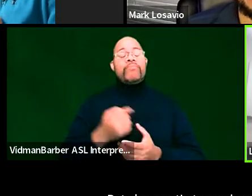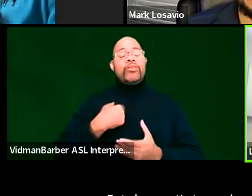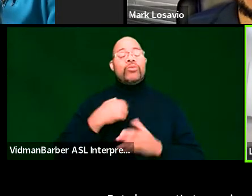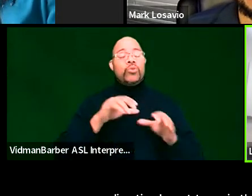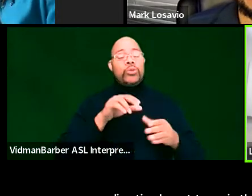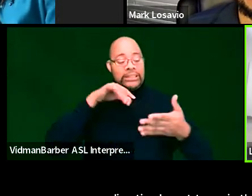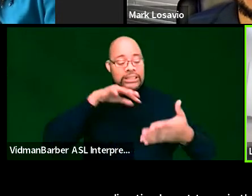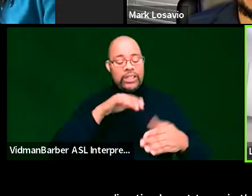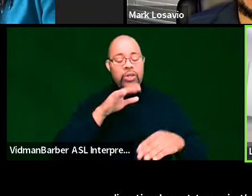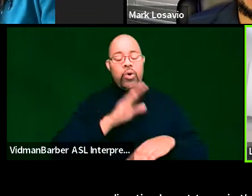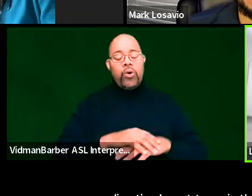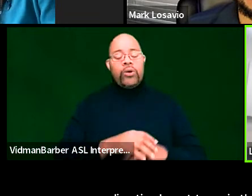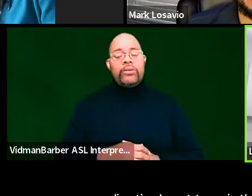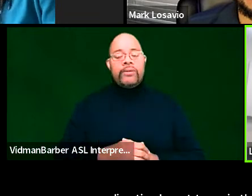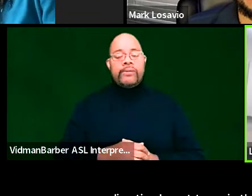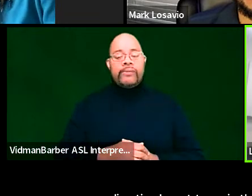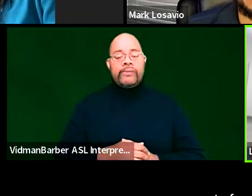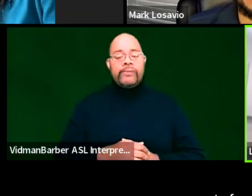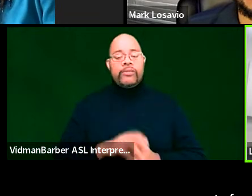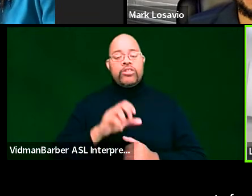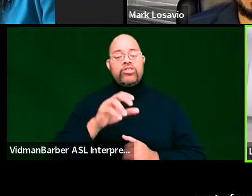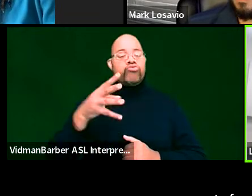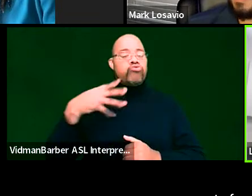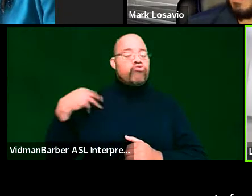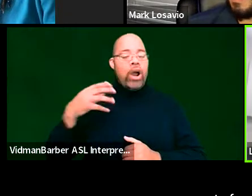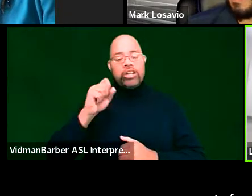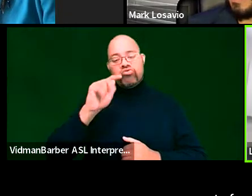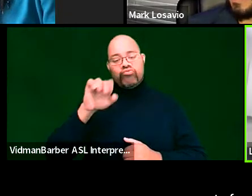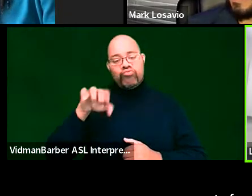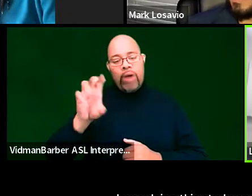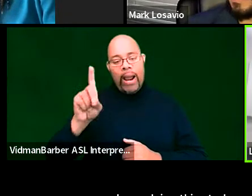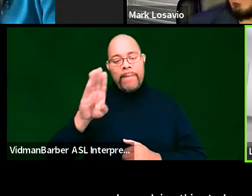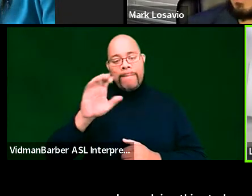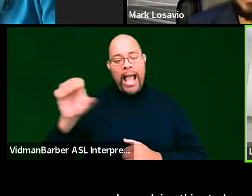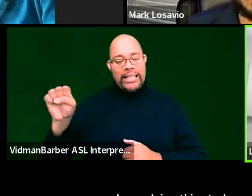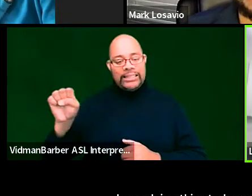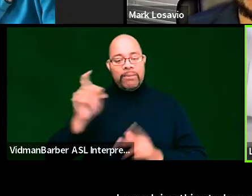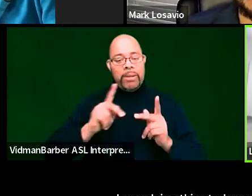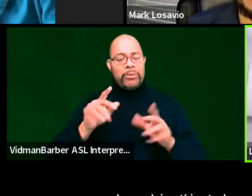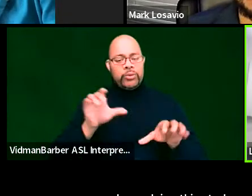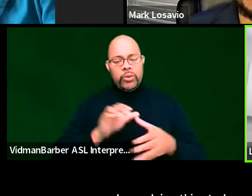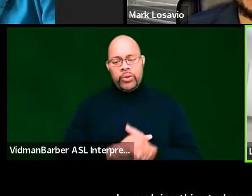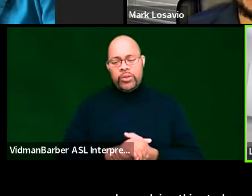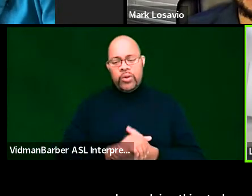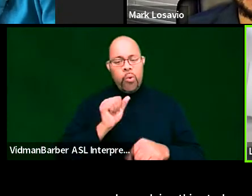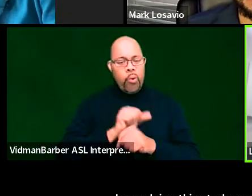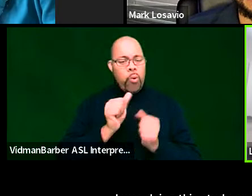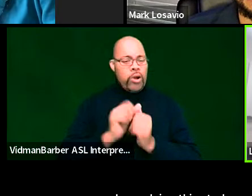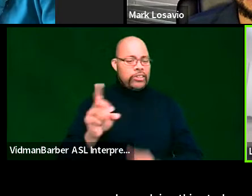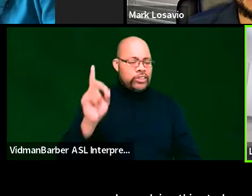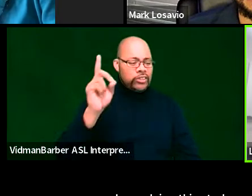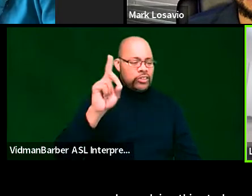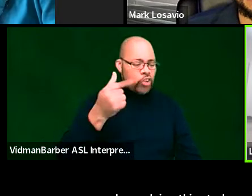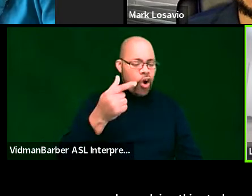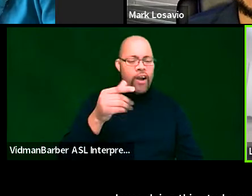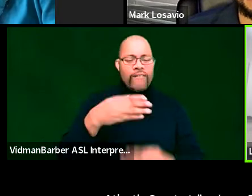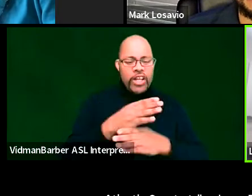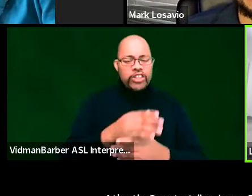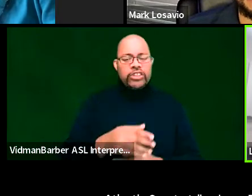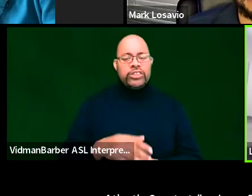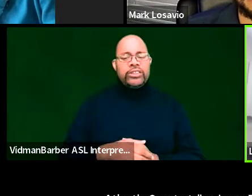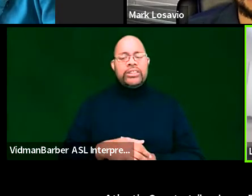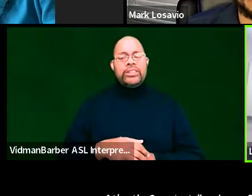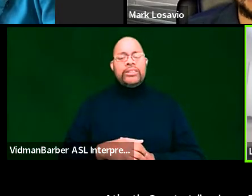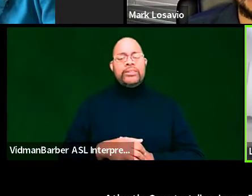a study on striped bass at the time, Atlantic Coast striped bass, but we had people doing work with dogfish. You heard Symone mention